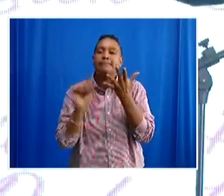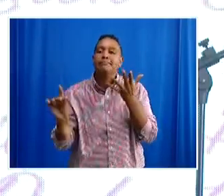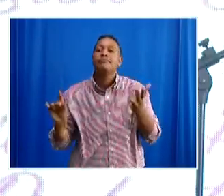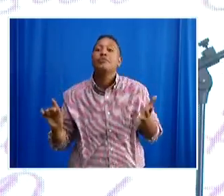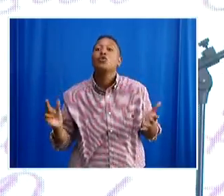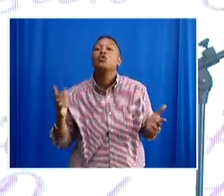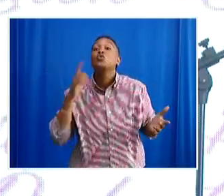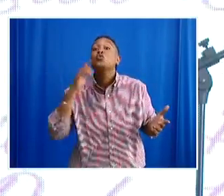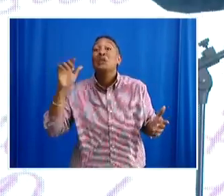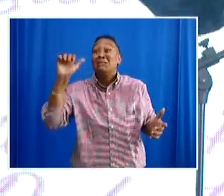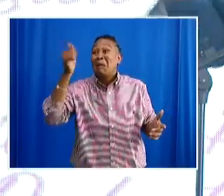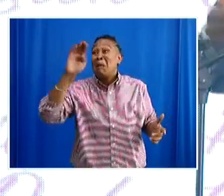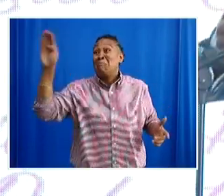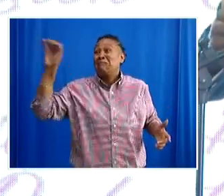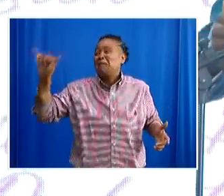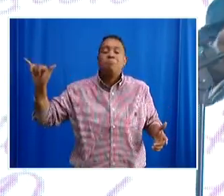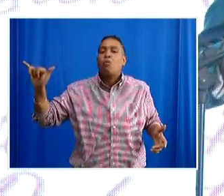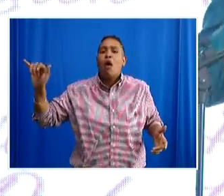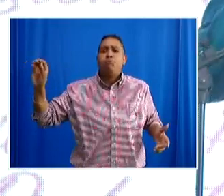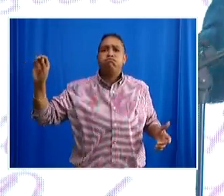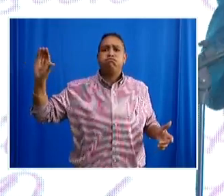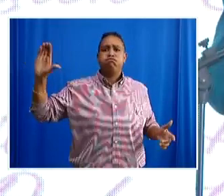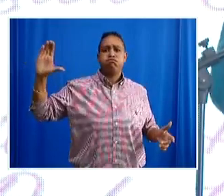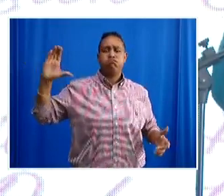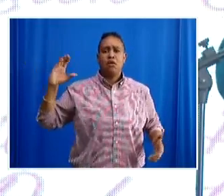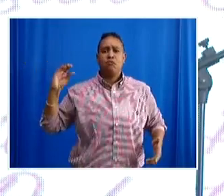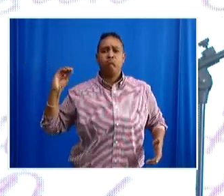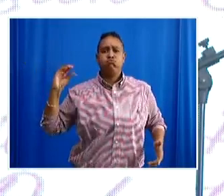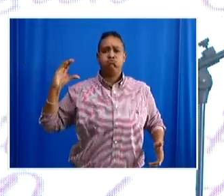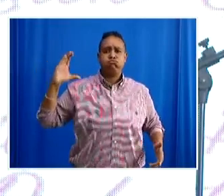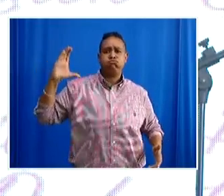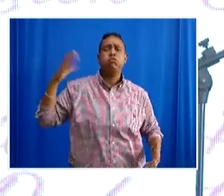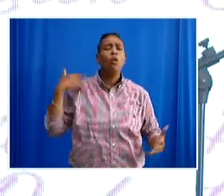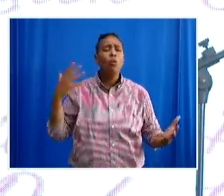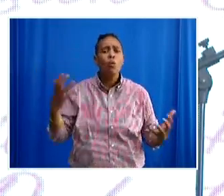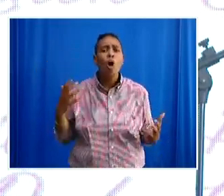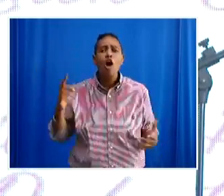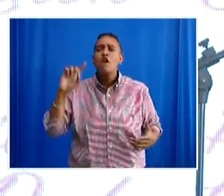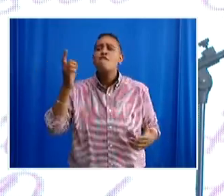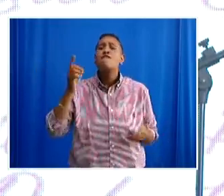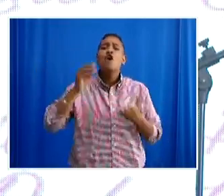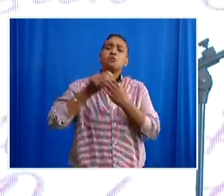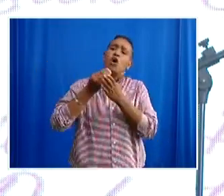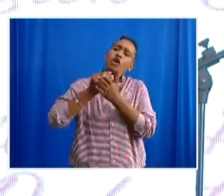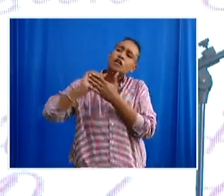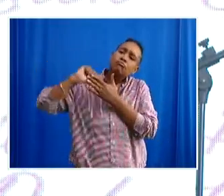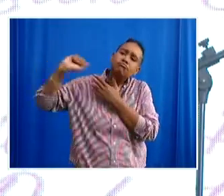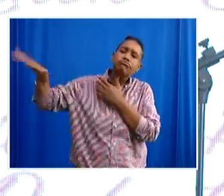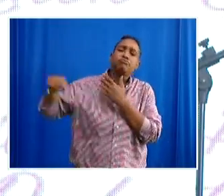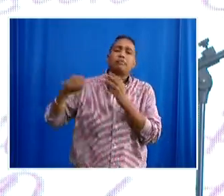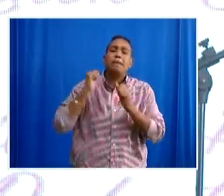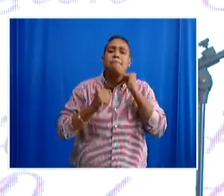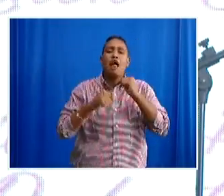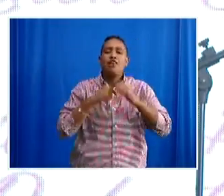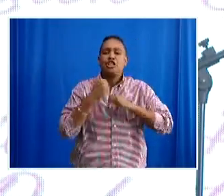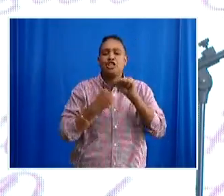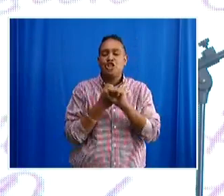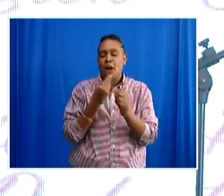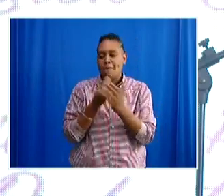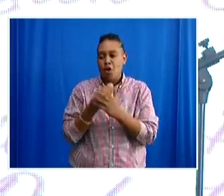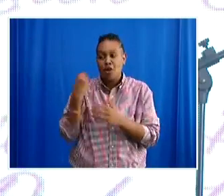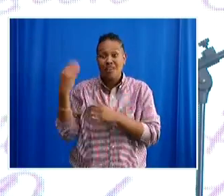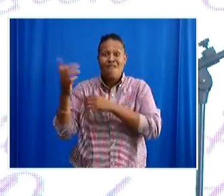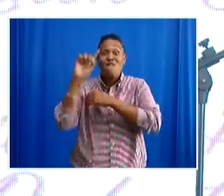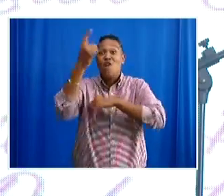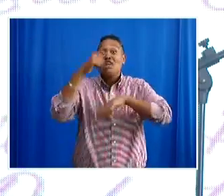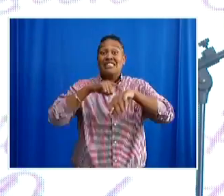and even beyond that amount. And we made the first such allocation in March of this year, the first time ever